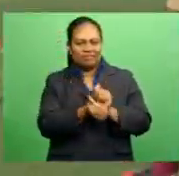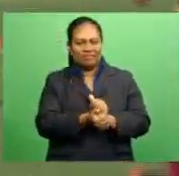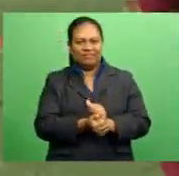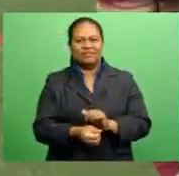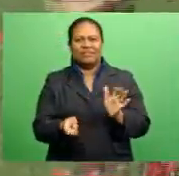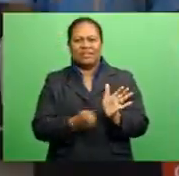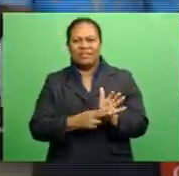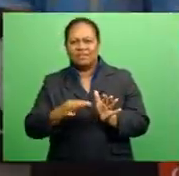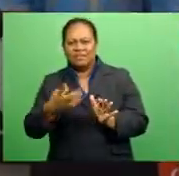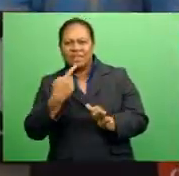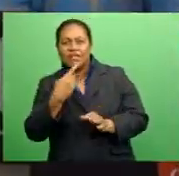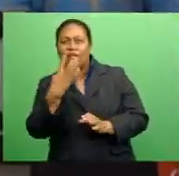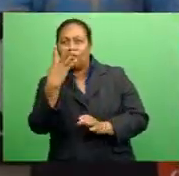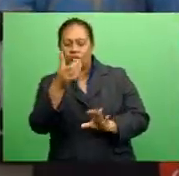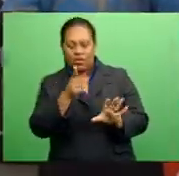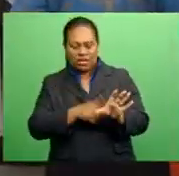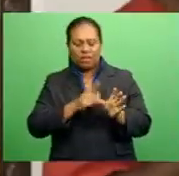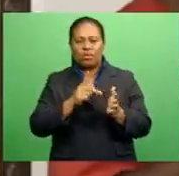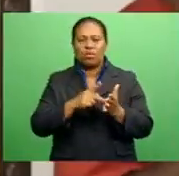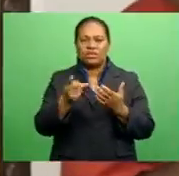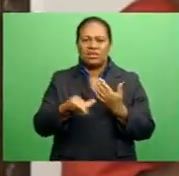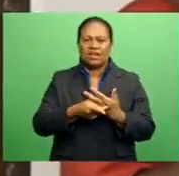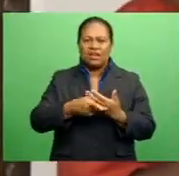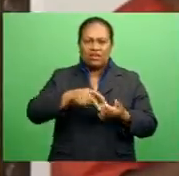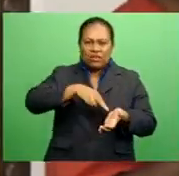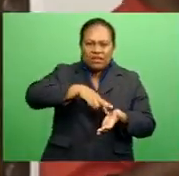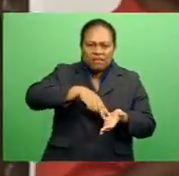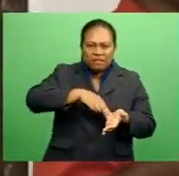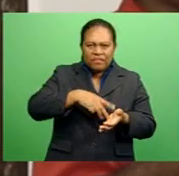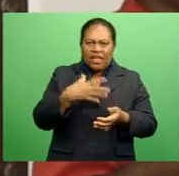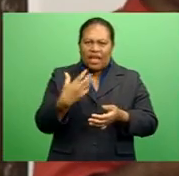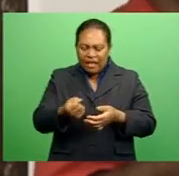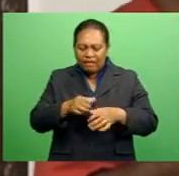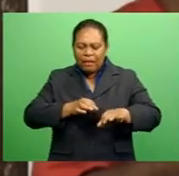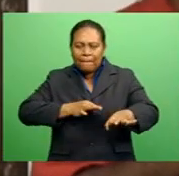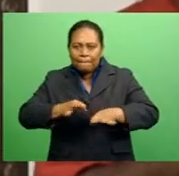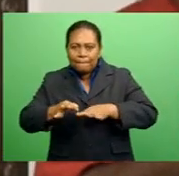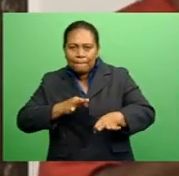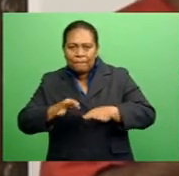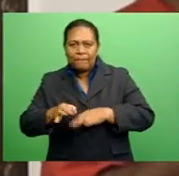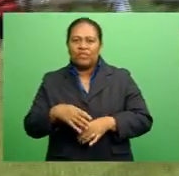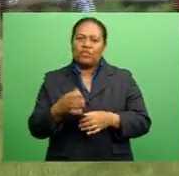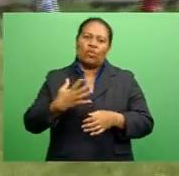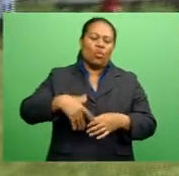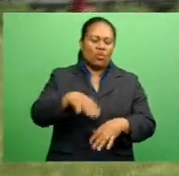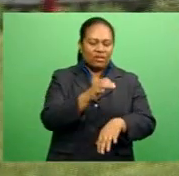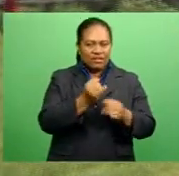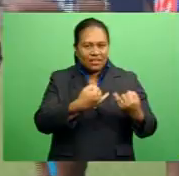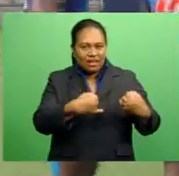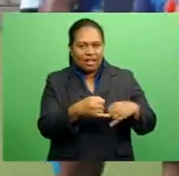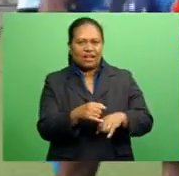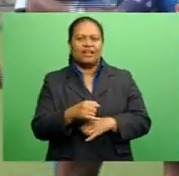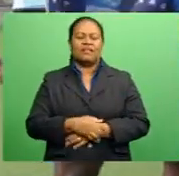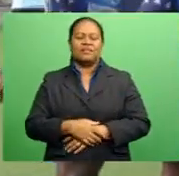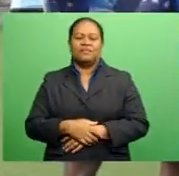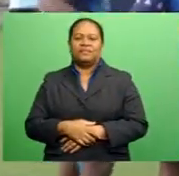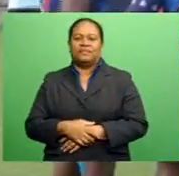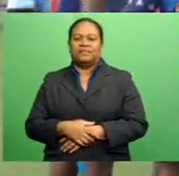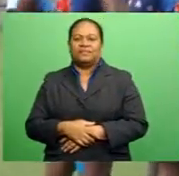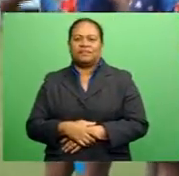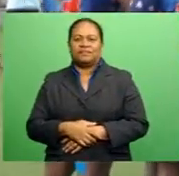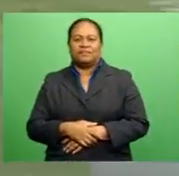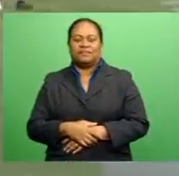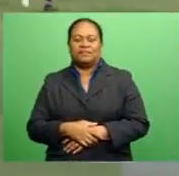is a 4-year project where FNRL is mapping a strategic plan for maritime and rural areas. We can look forward